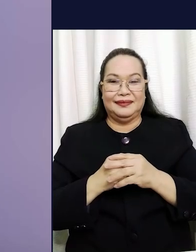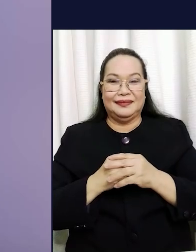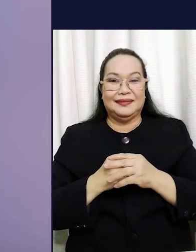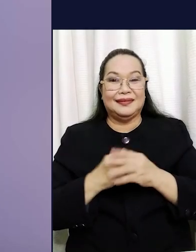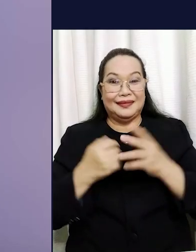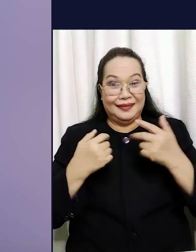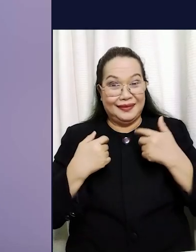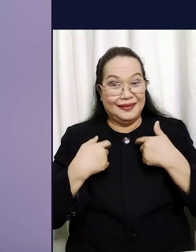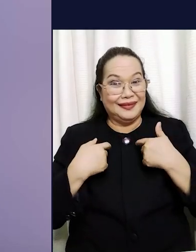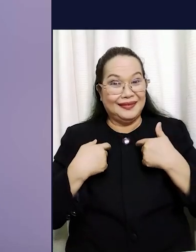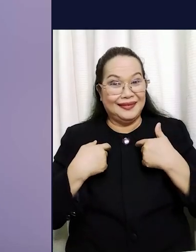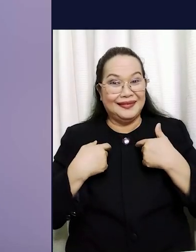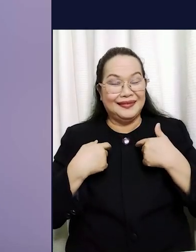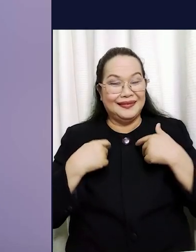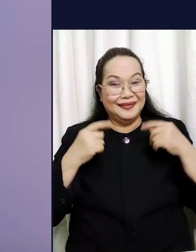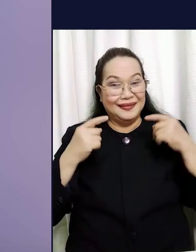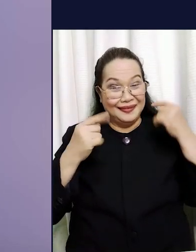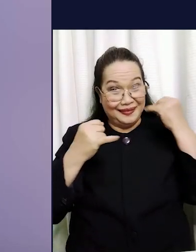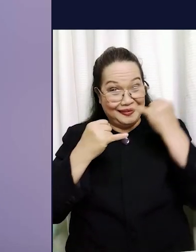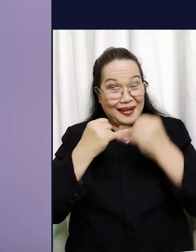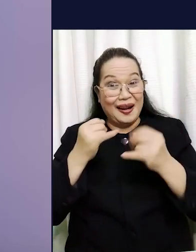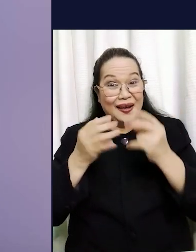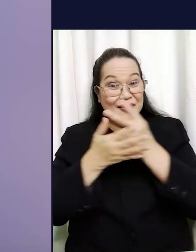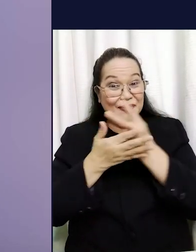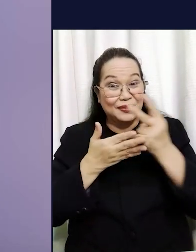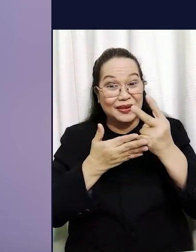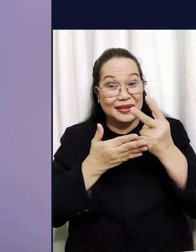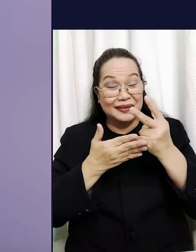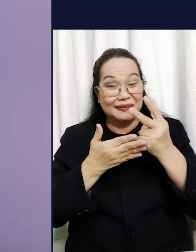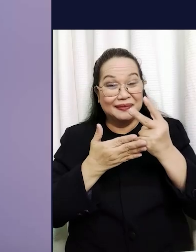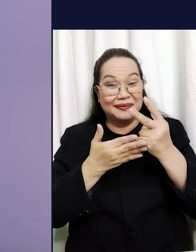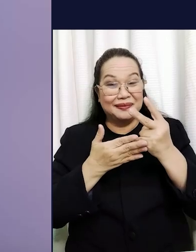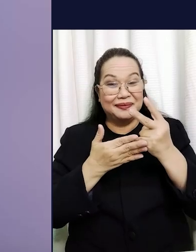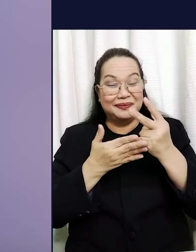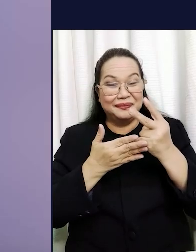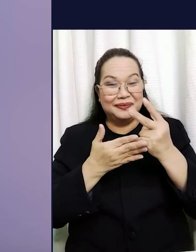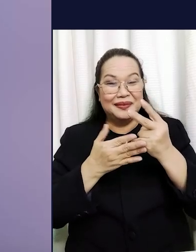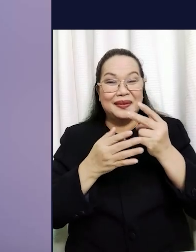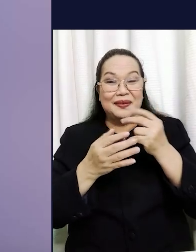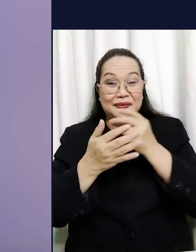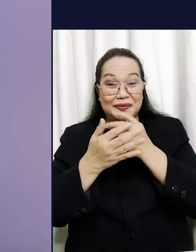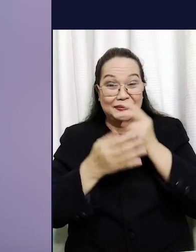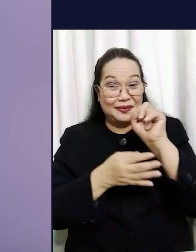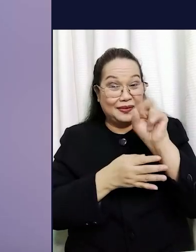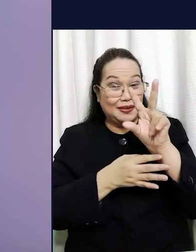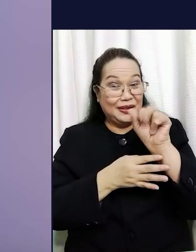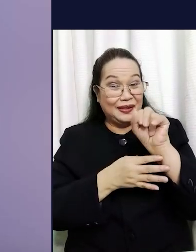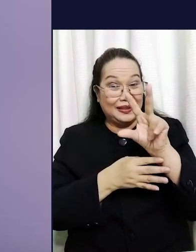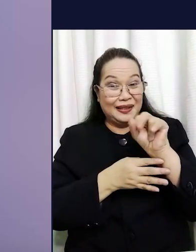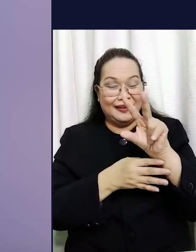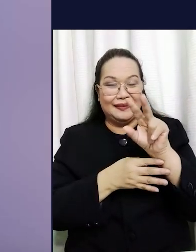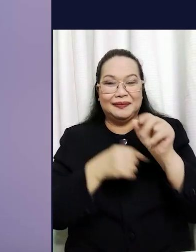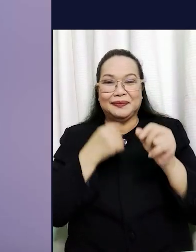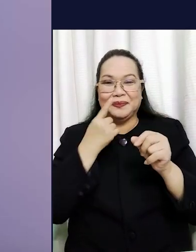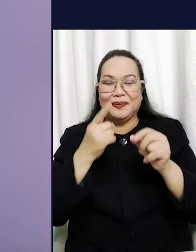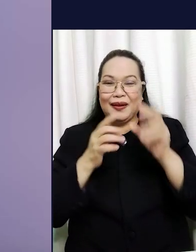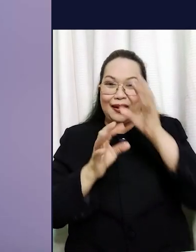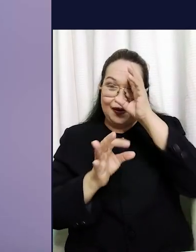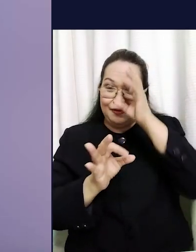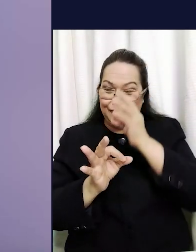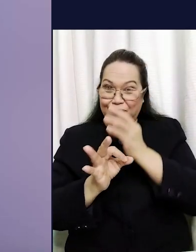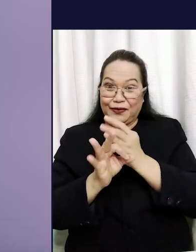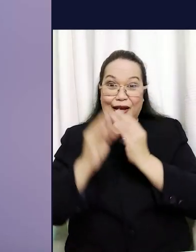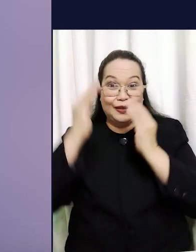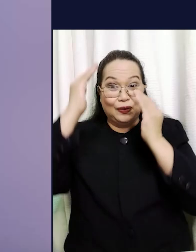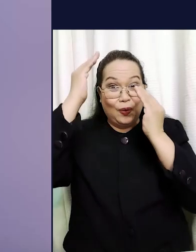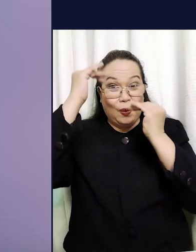dapat umangat at makita natin ang mukaan at makita natin ang malinaw at ang pag-ibig ang magpapakita sa atin